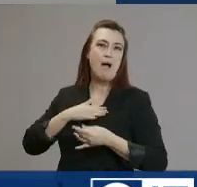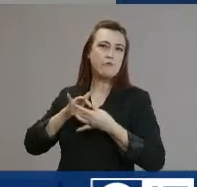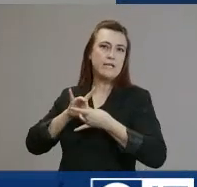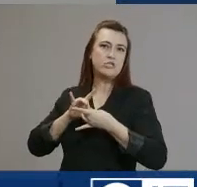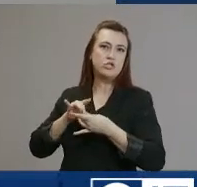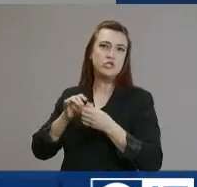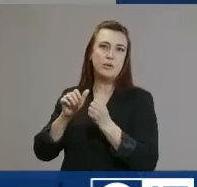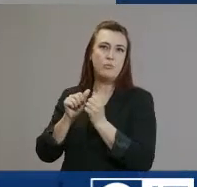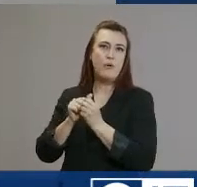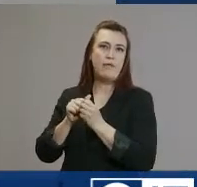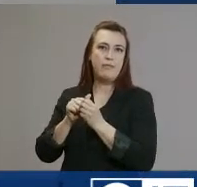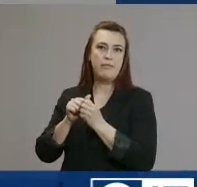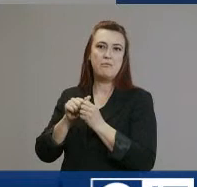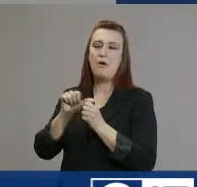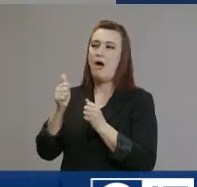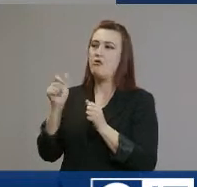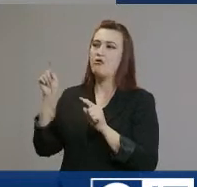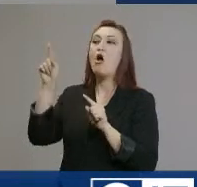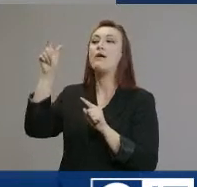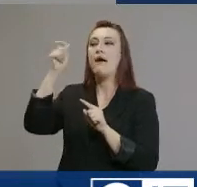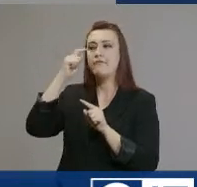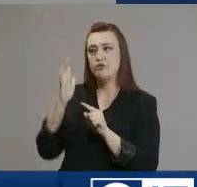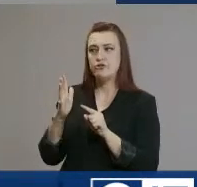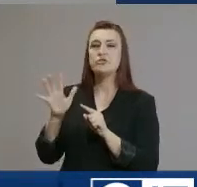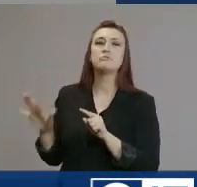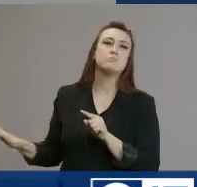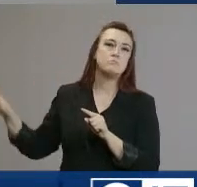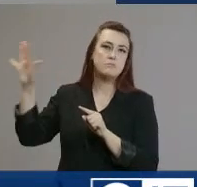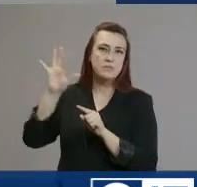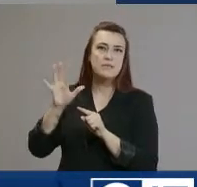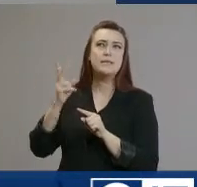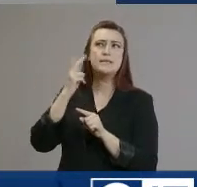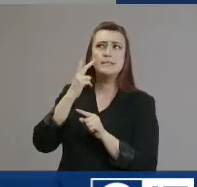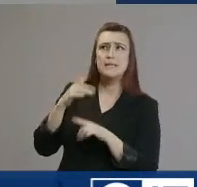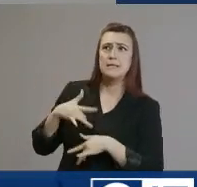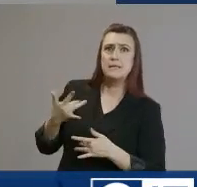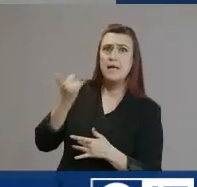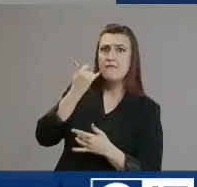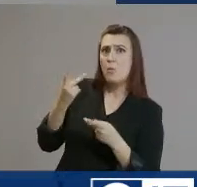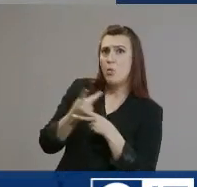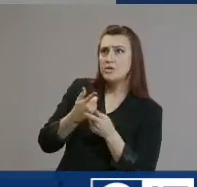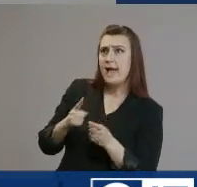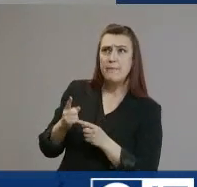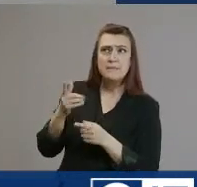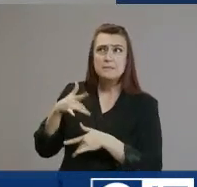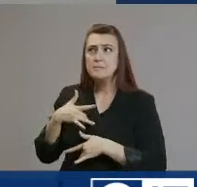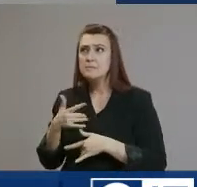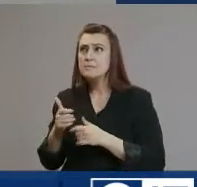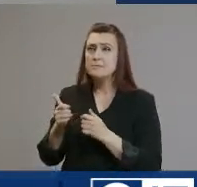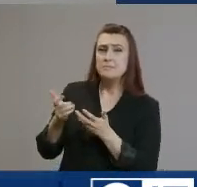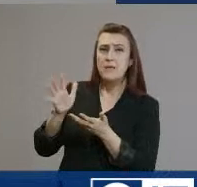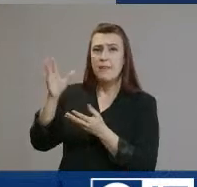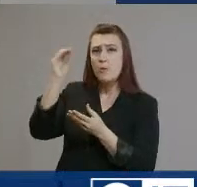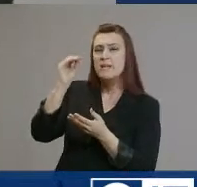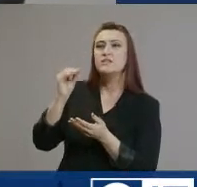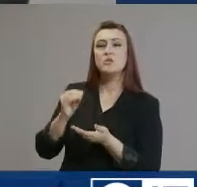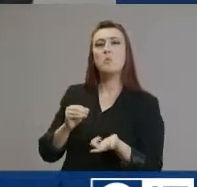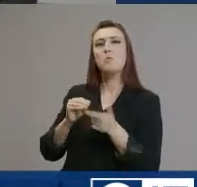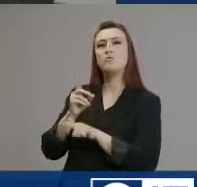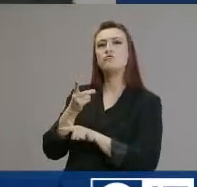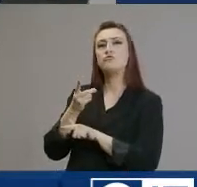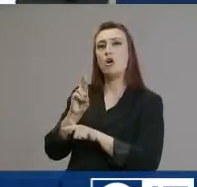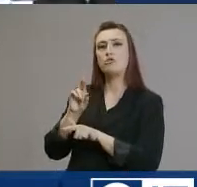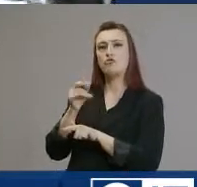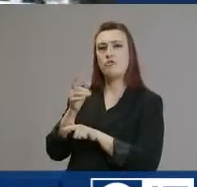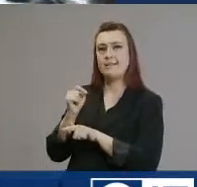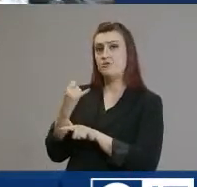in a worst-case scenario, what would be possible for Arizona. But will you talk about our current status status in Arizona today? So currently with